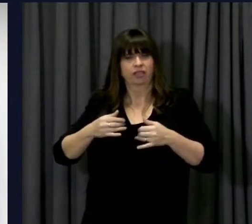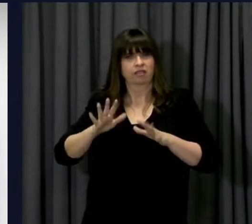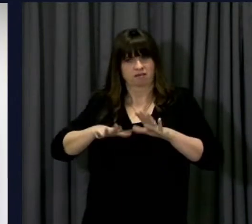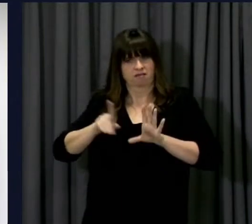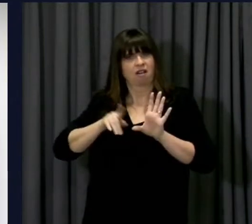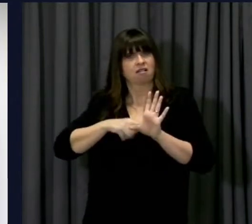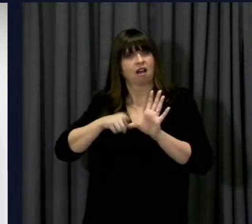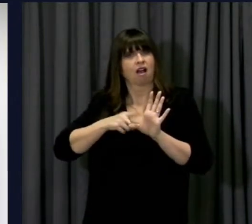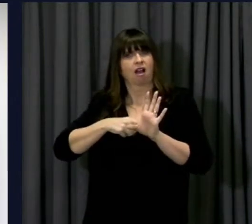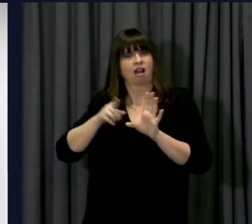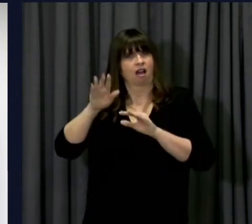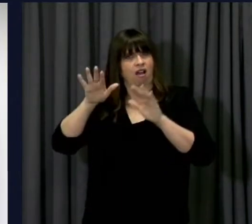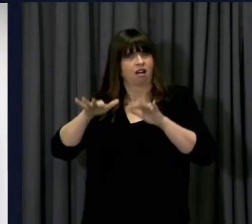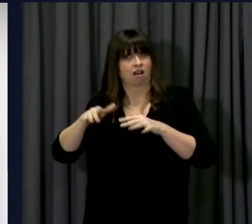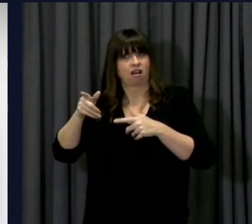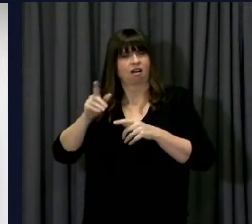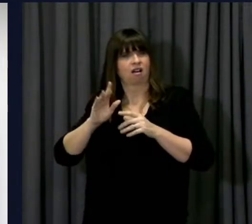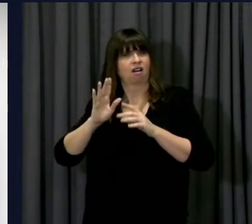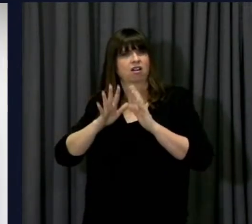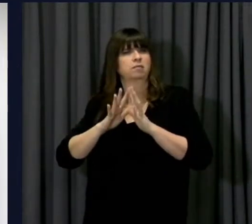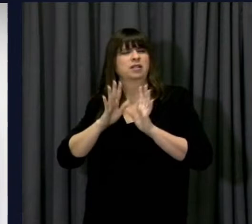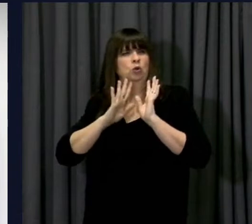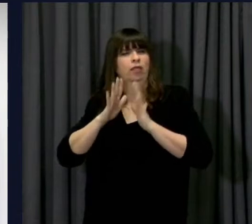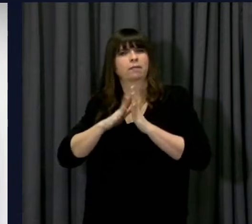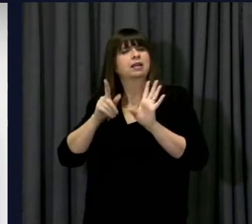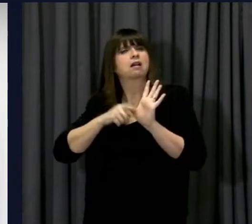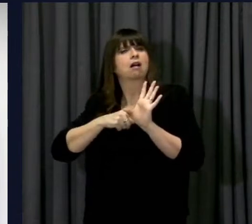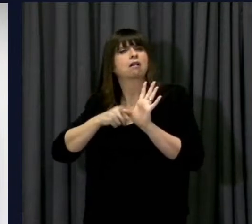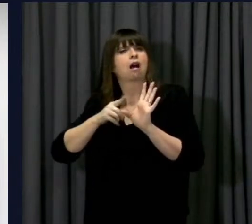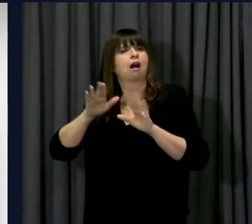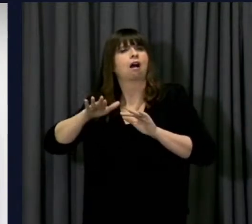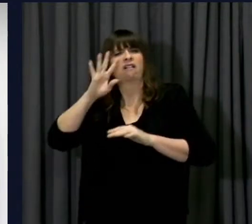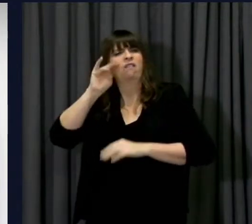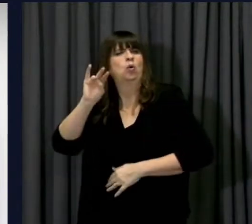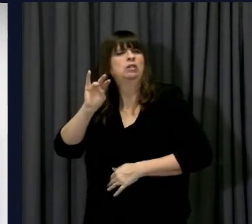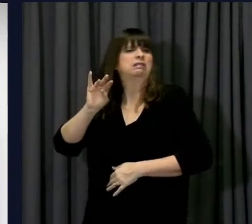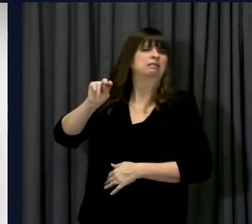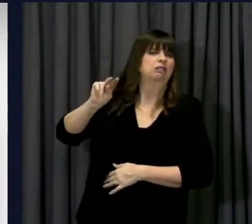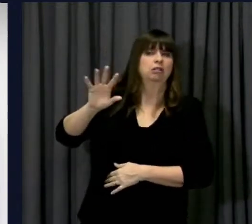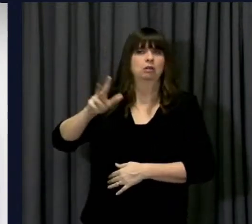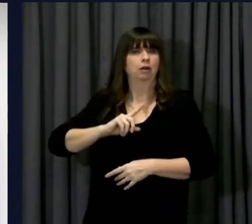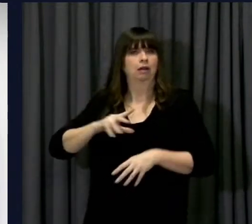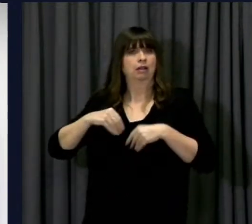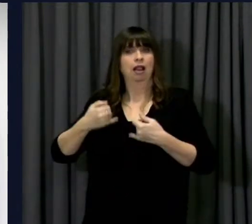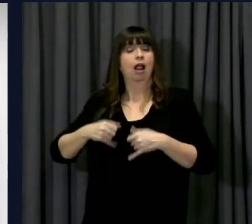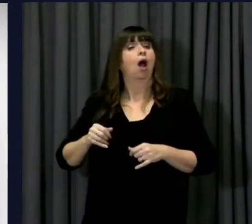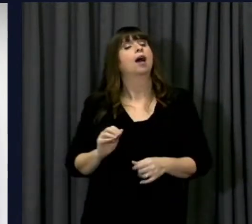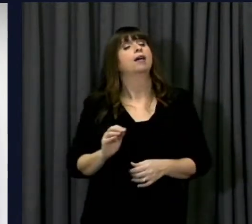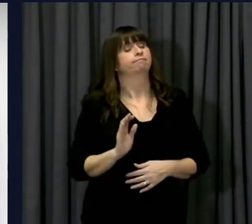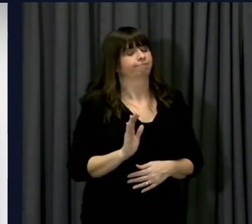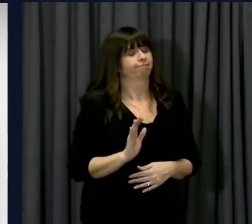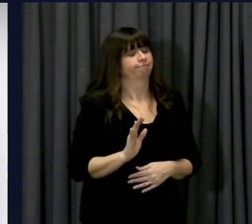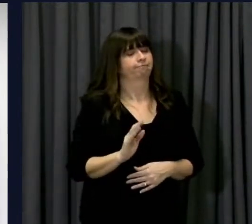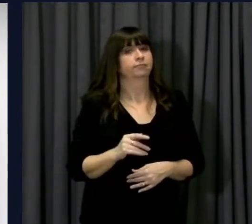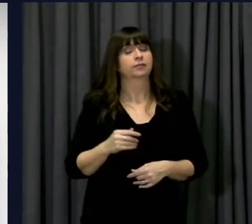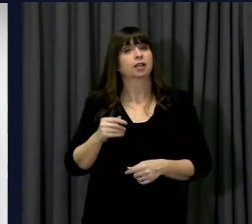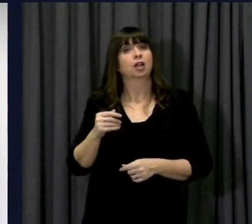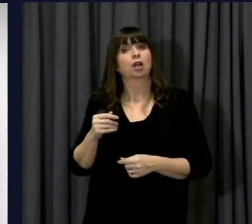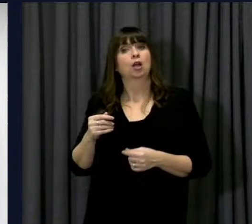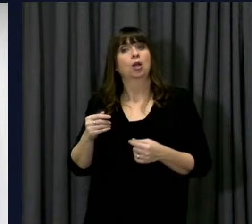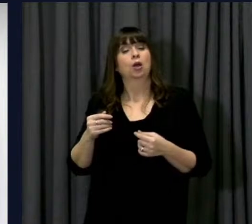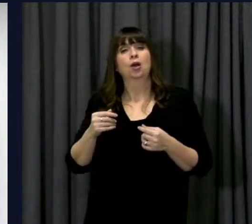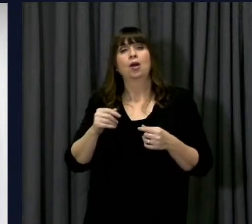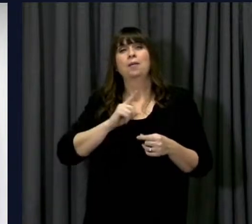don't think it's the case that there is a disproportionate impact on younger people at this stage in the pandemic. What we do know is, though, that